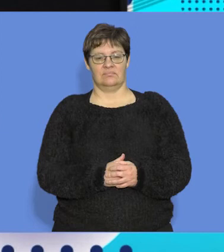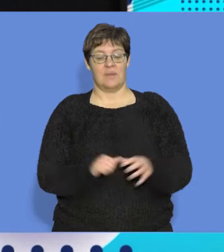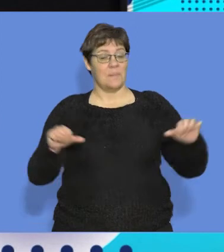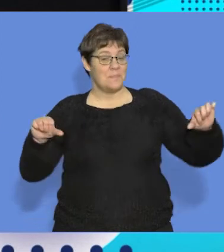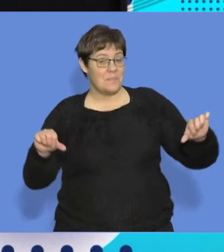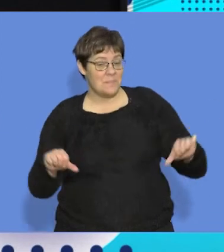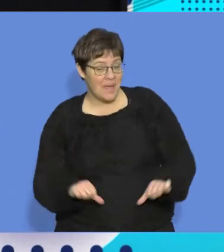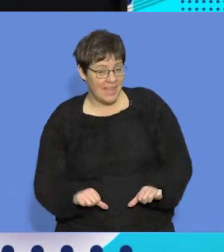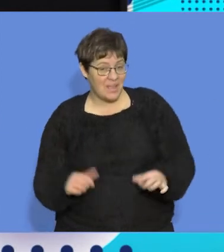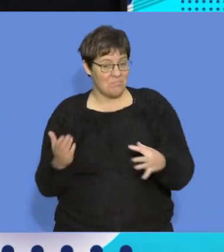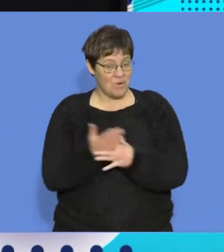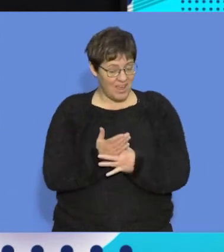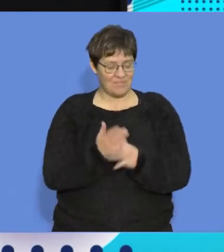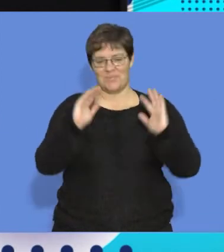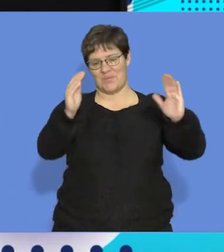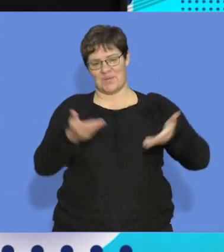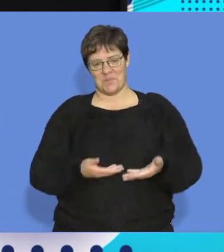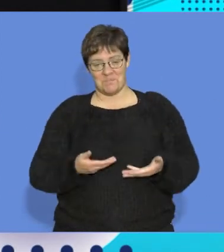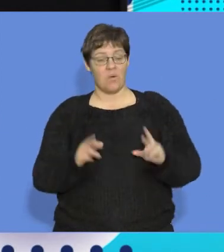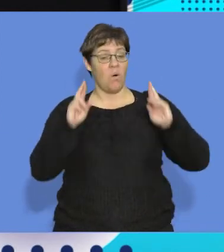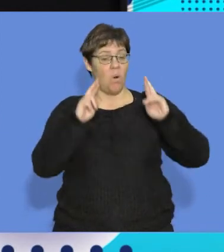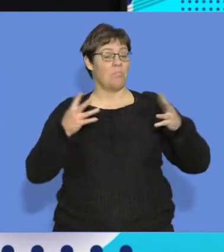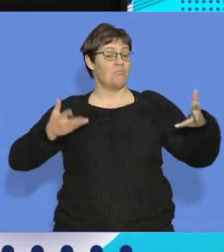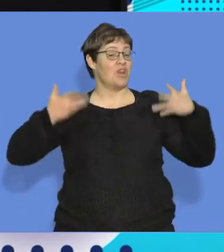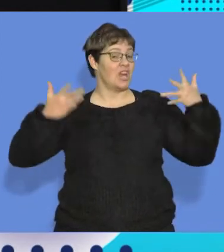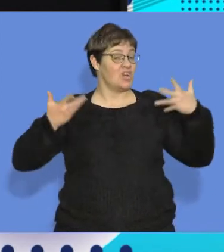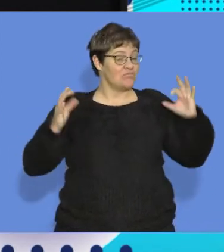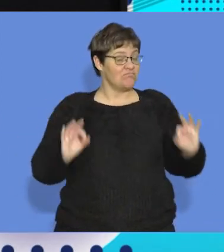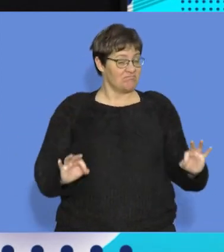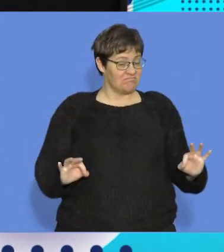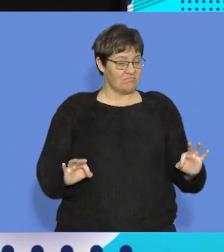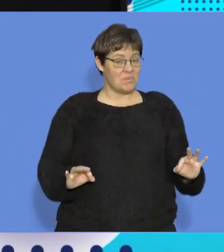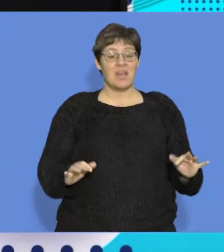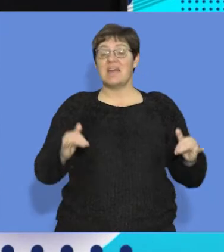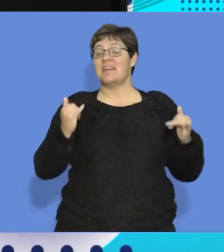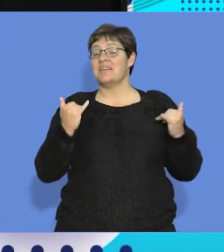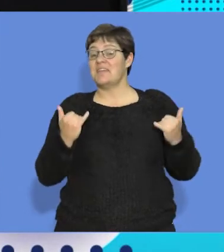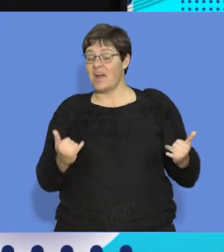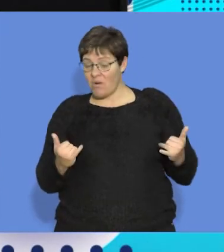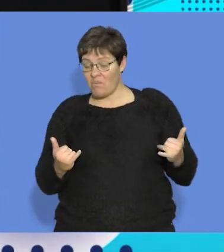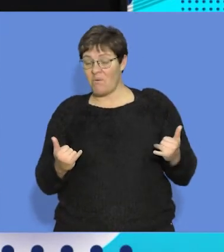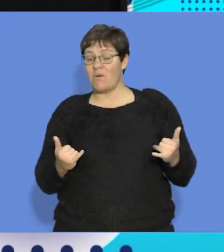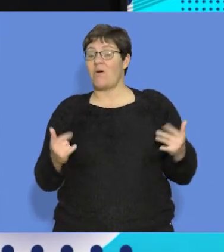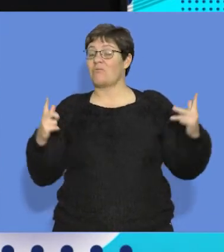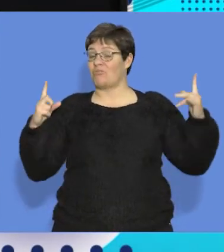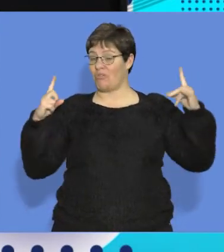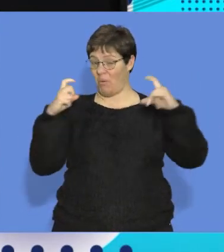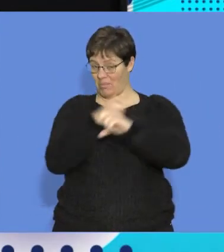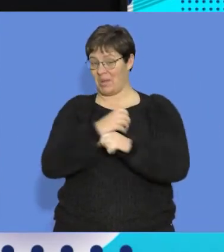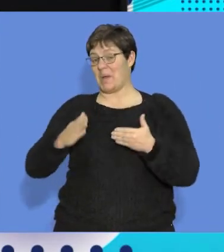Welcome back from your break. I hope your brains are fresh, because now things are going to get a little more